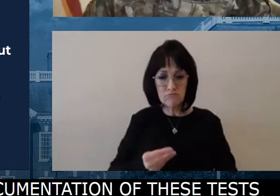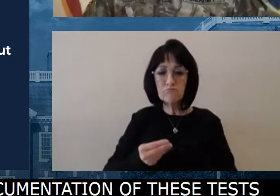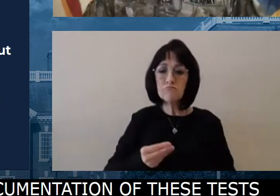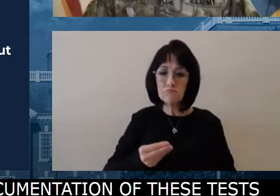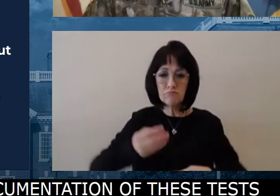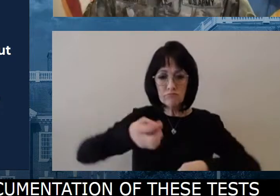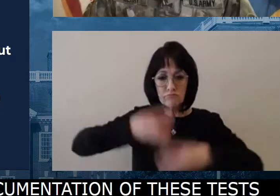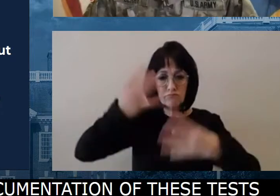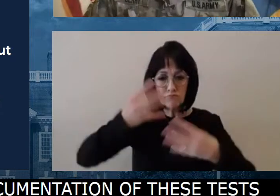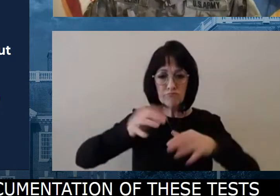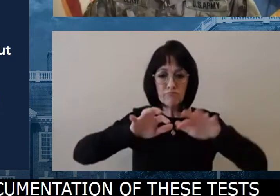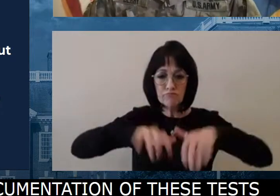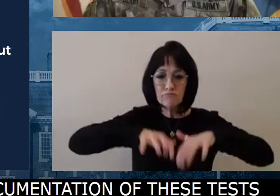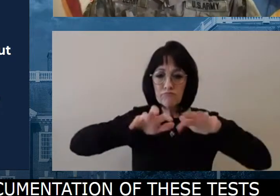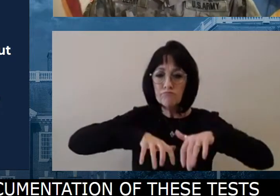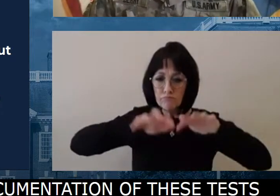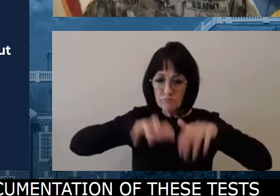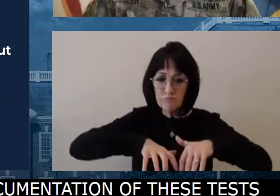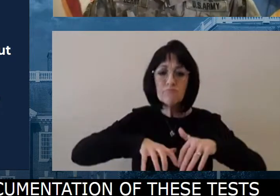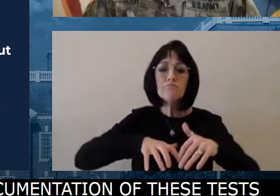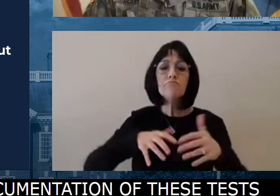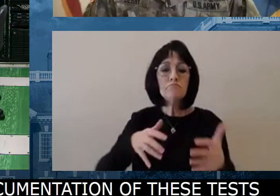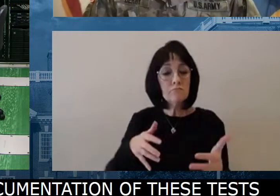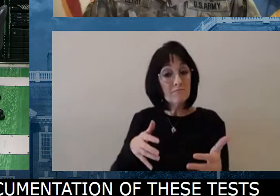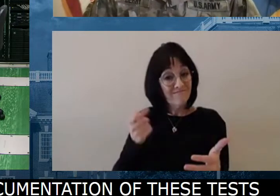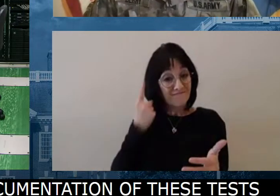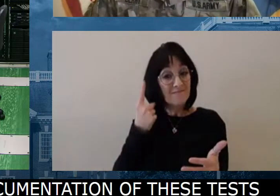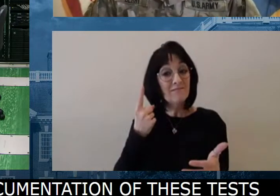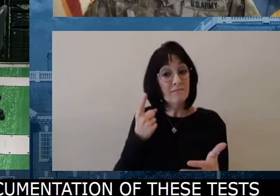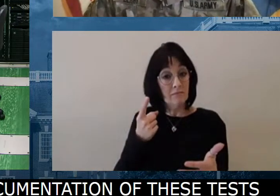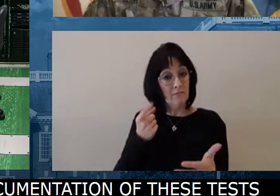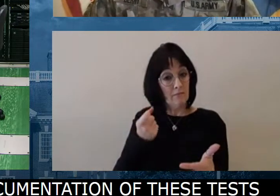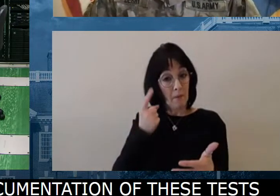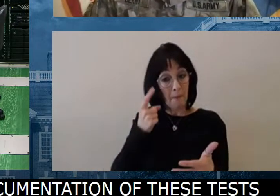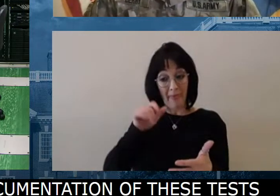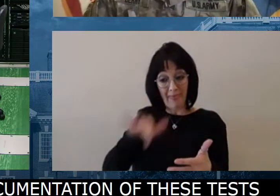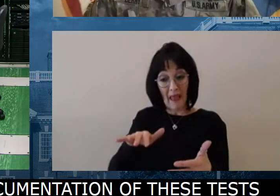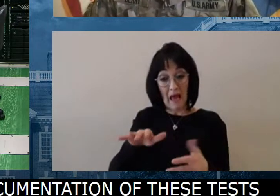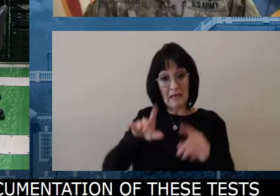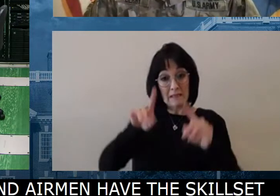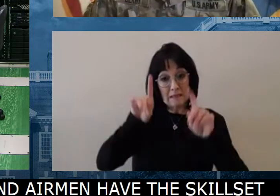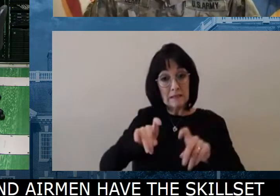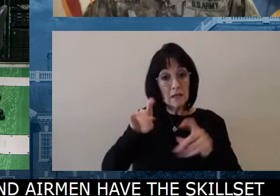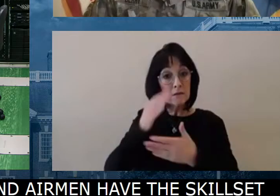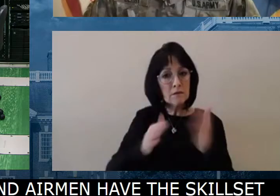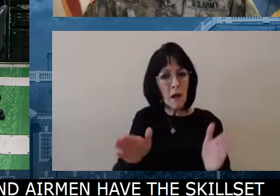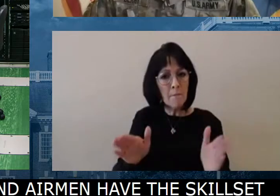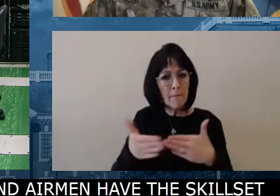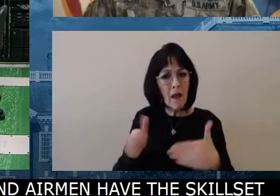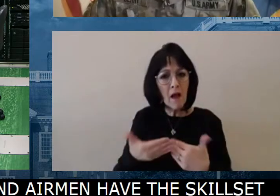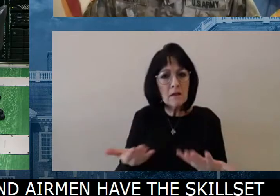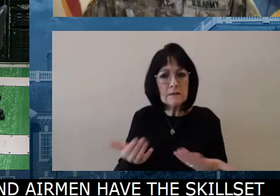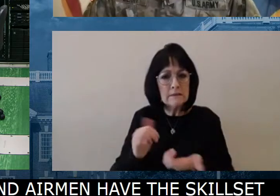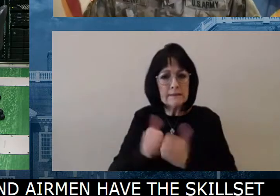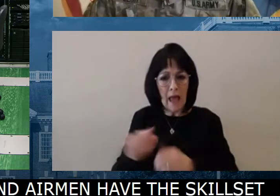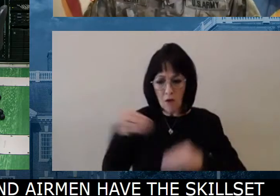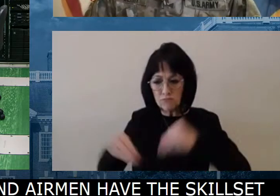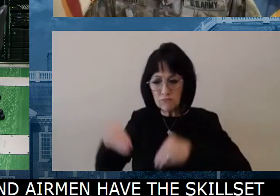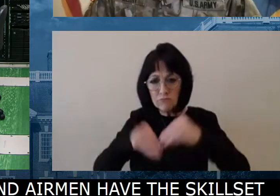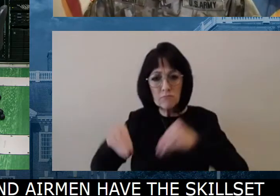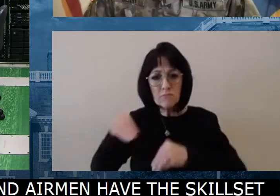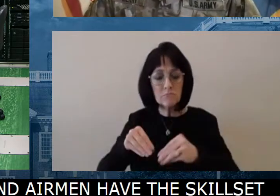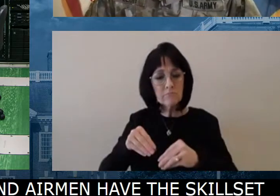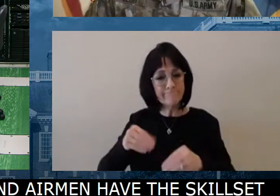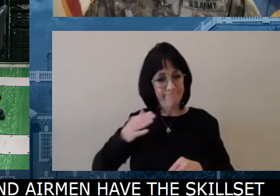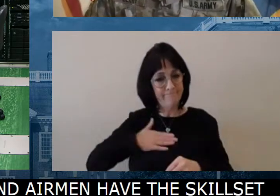with the testing, the packaging, it's really a lot of work that goes on behind the scenes. And